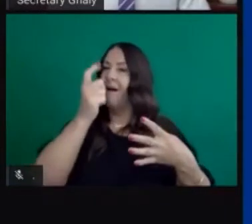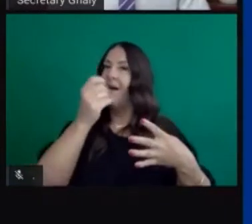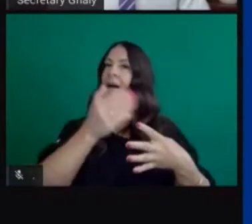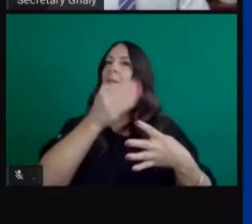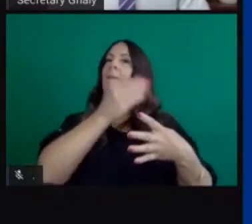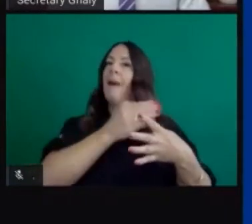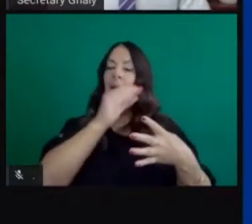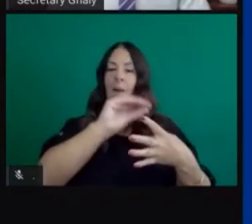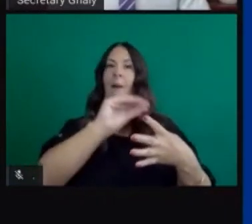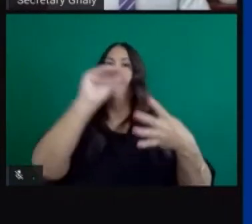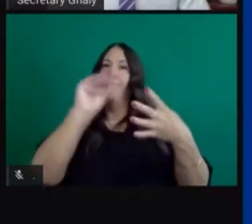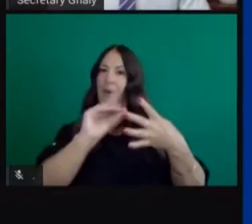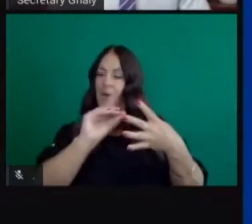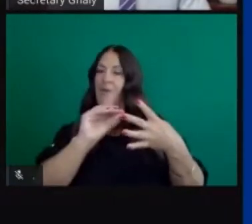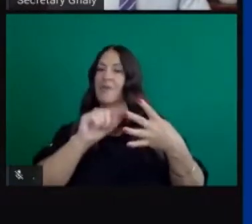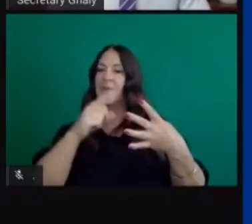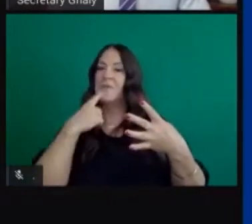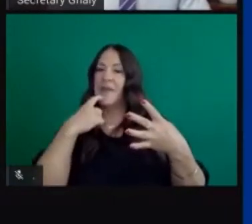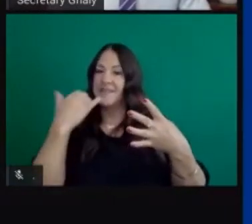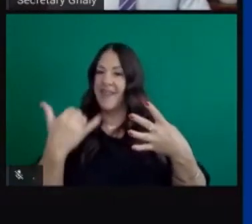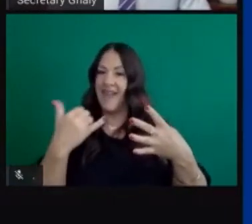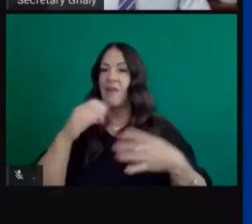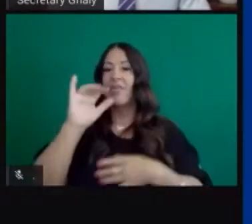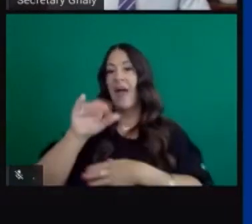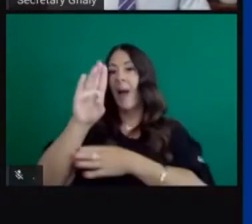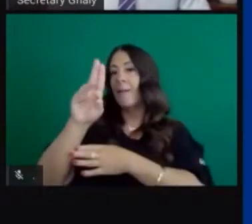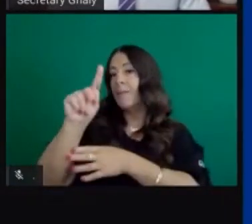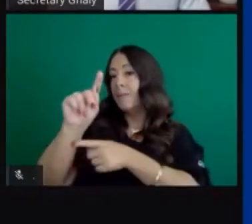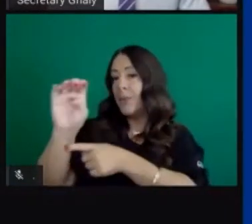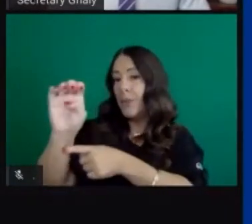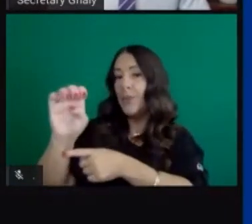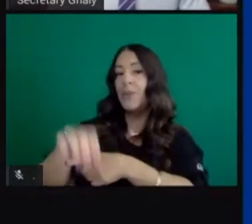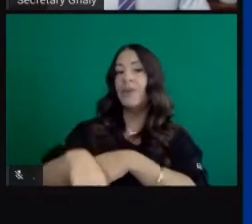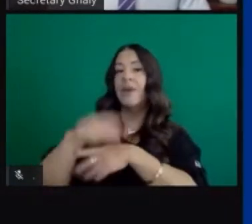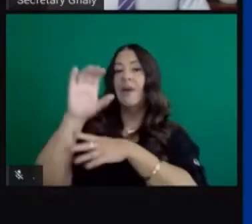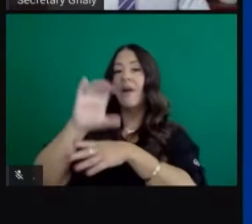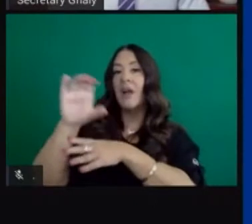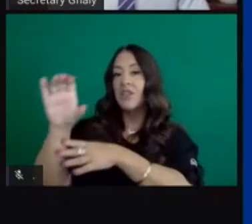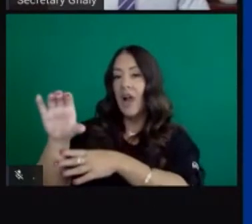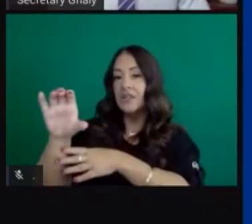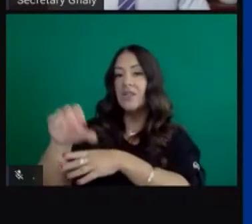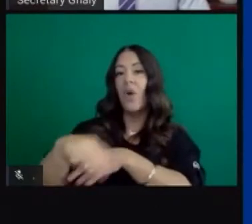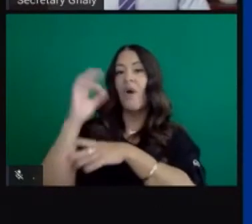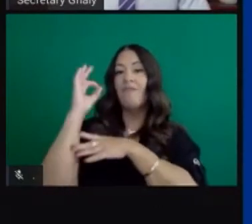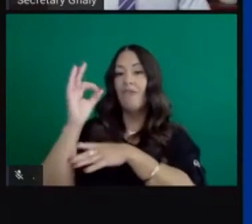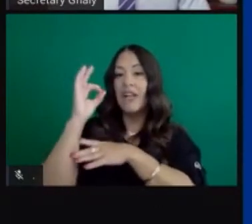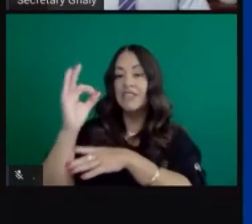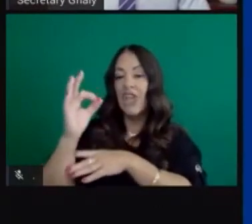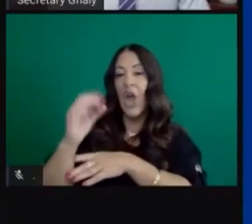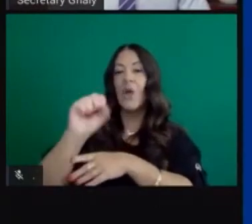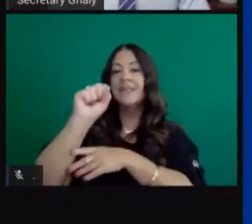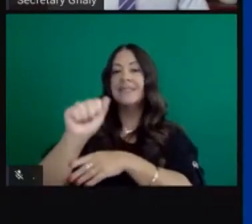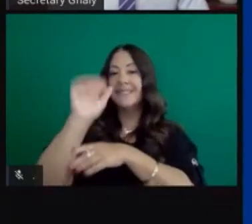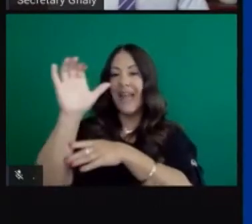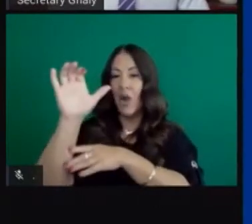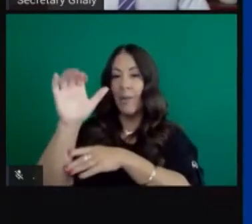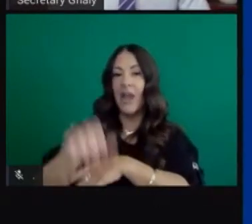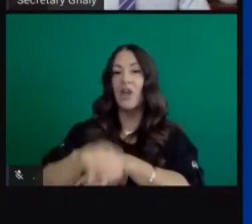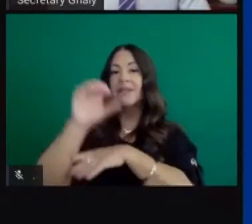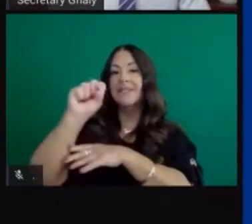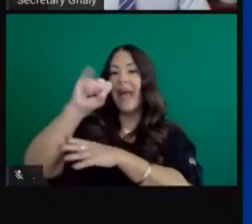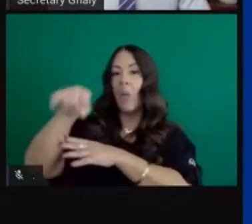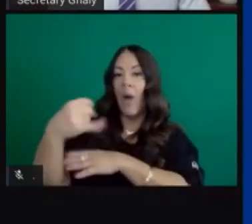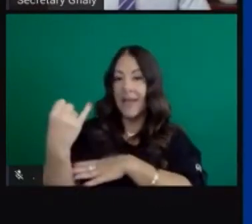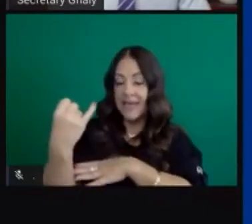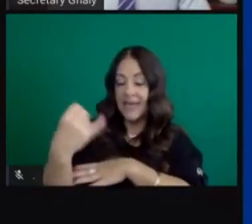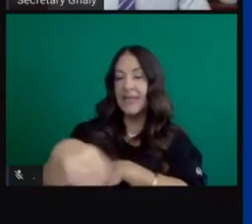include Butte County, Contra Costa County, Fresno County, Sacramento County, San Joaquin County, Santa